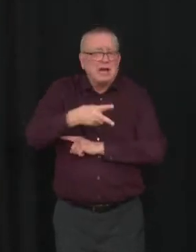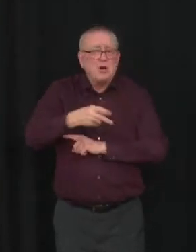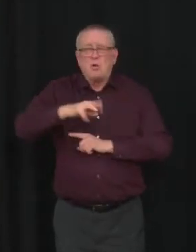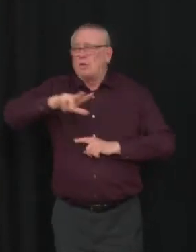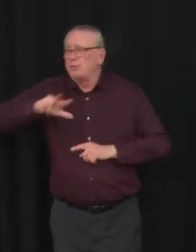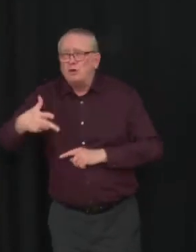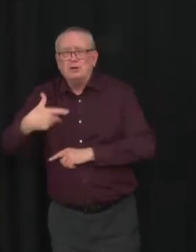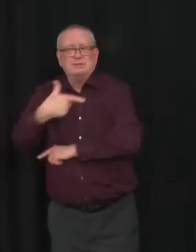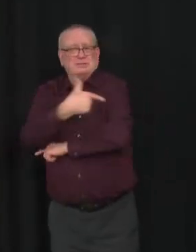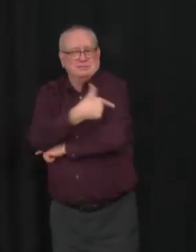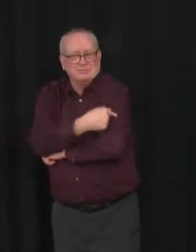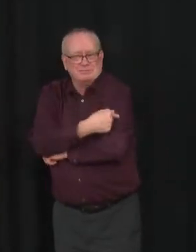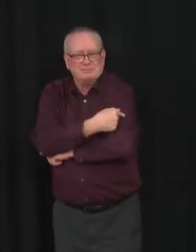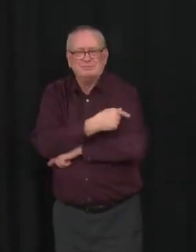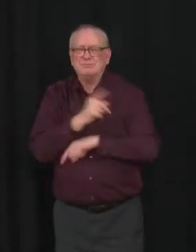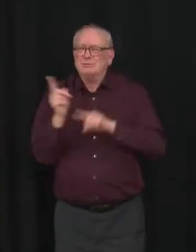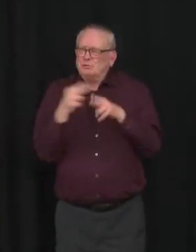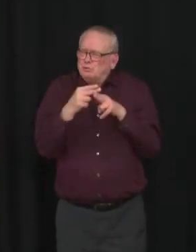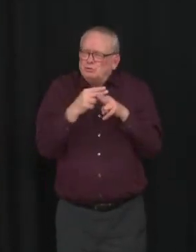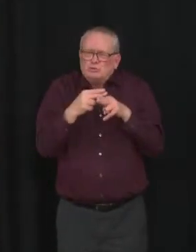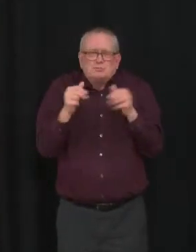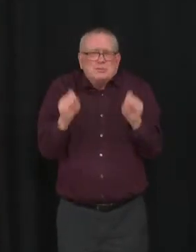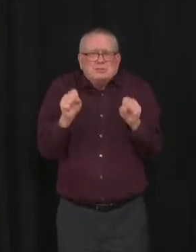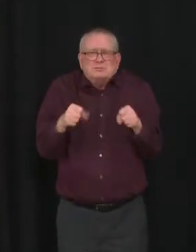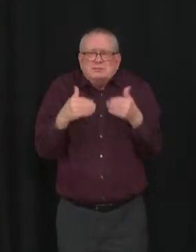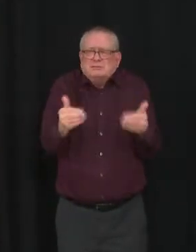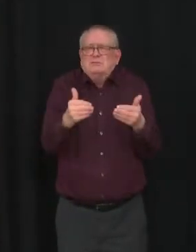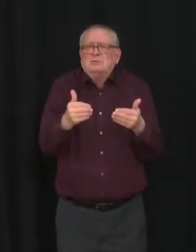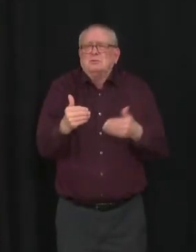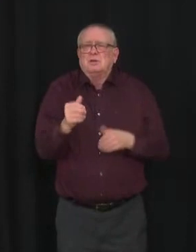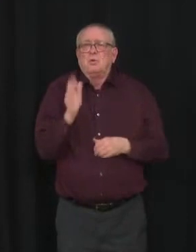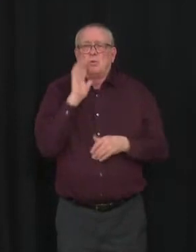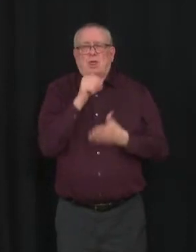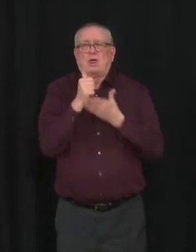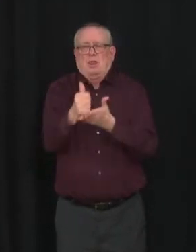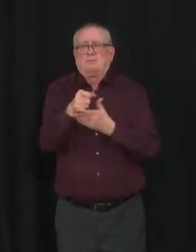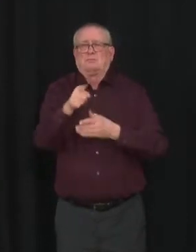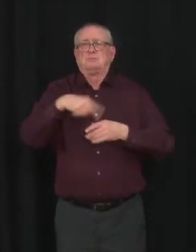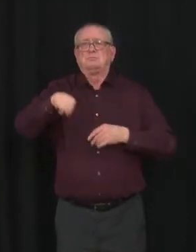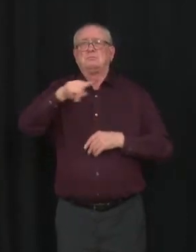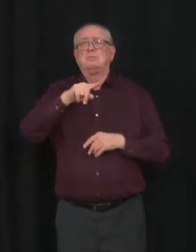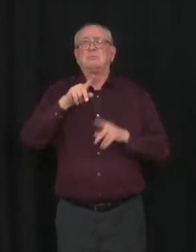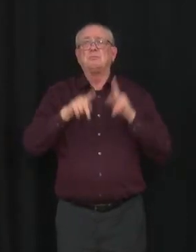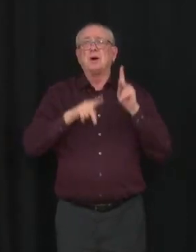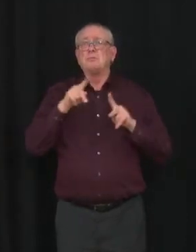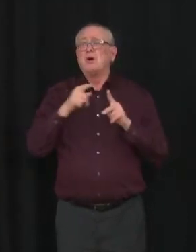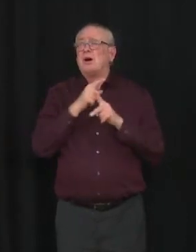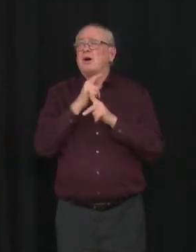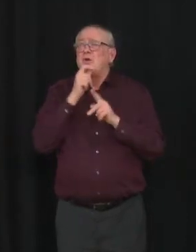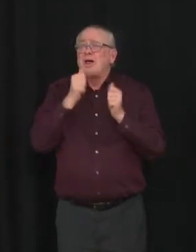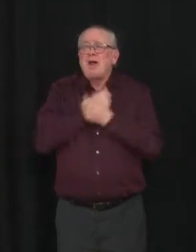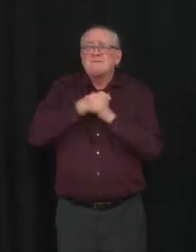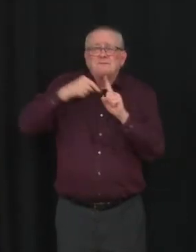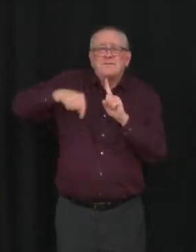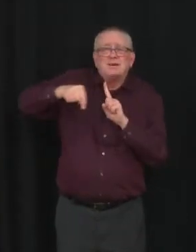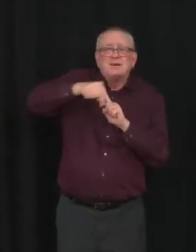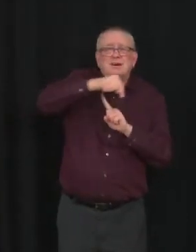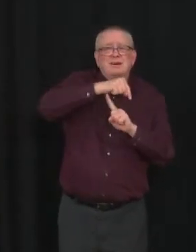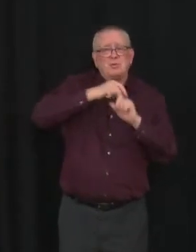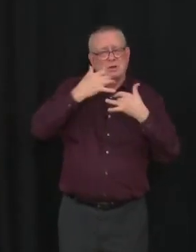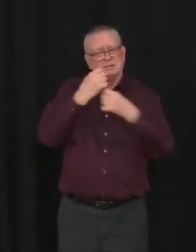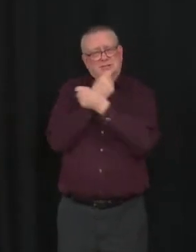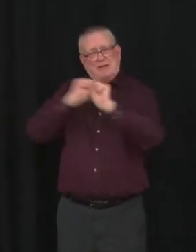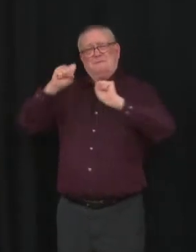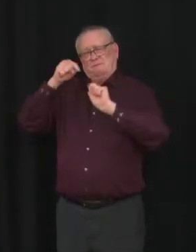can. This will help to keep you and those you love safe. It'll also help to protect our hospitals from being